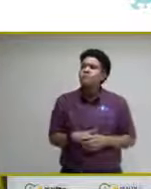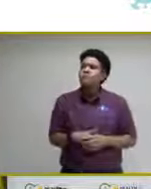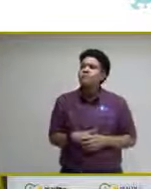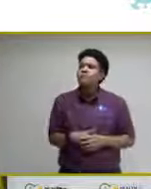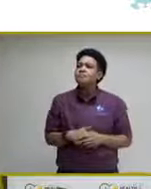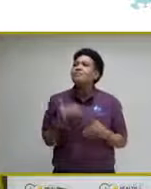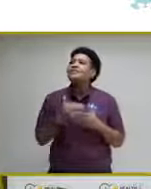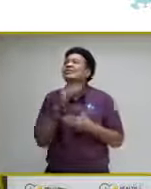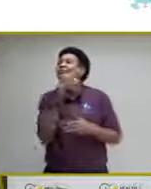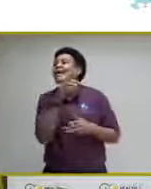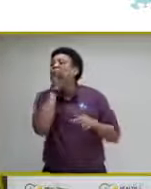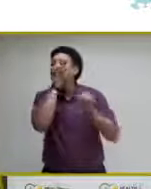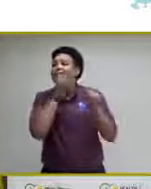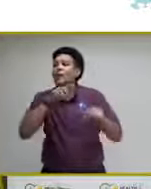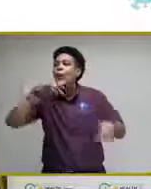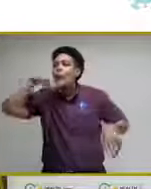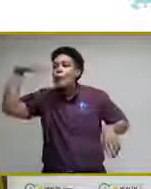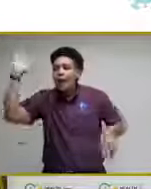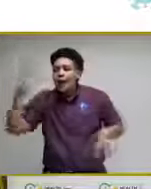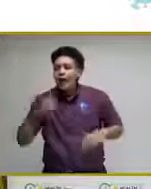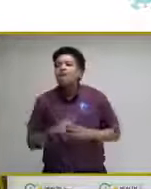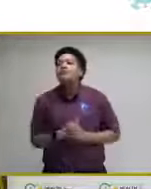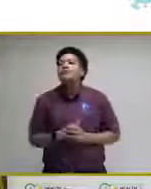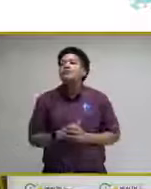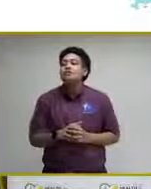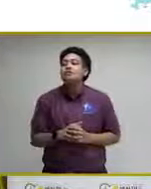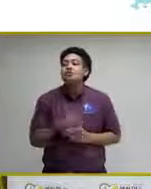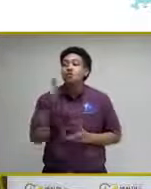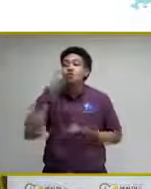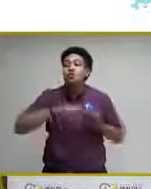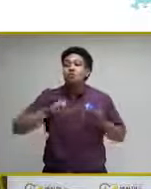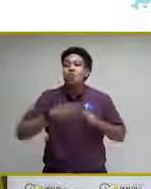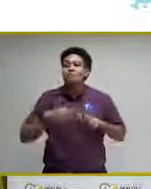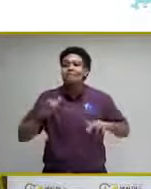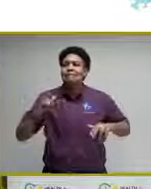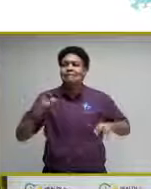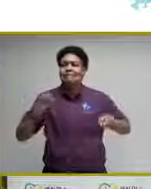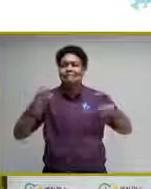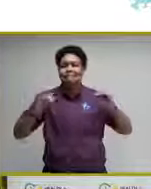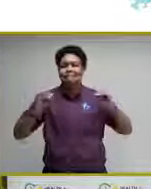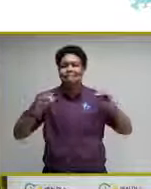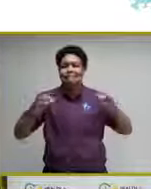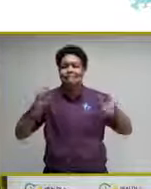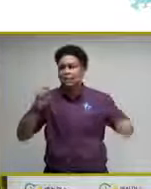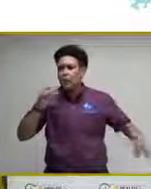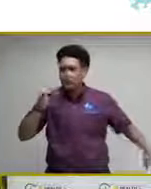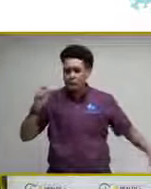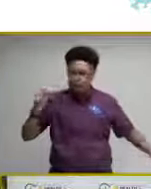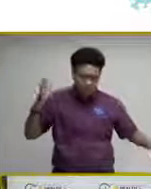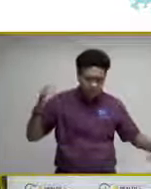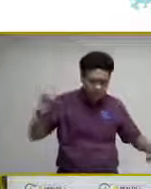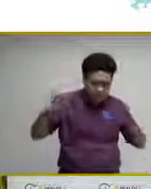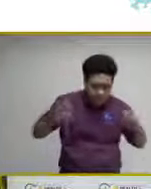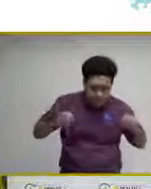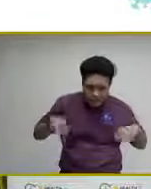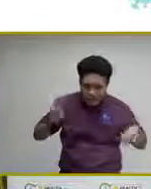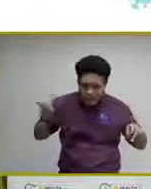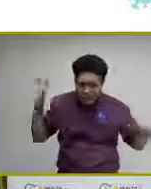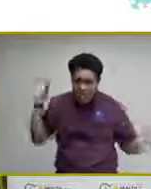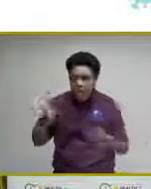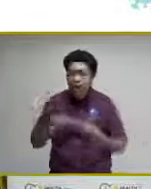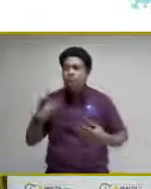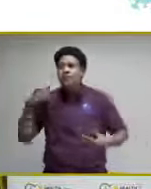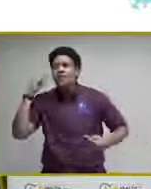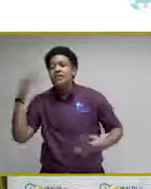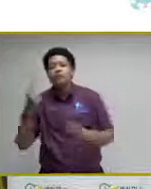set of persons, the elderly, those numbers are still being refined. We have the information from